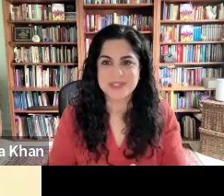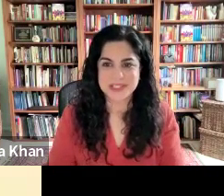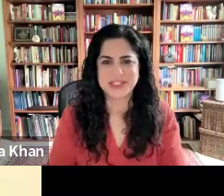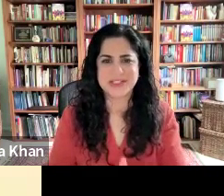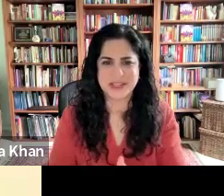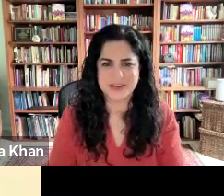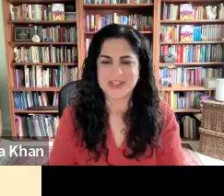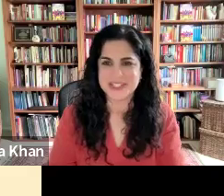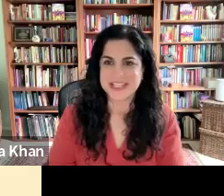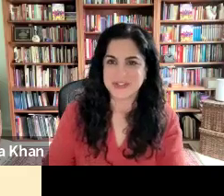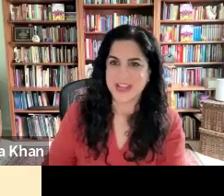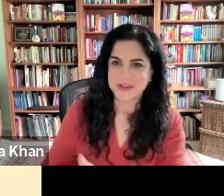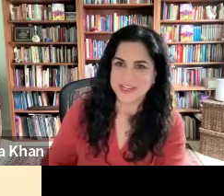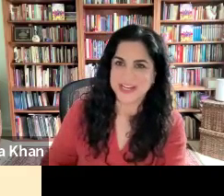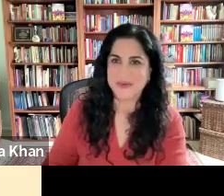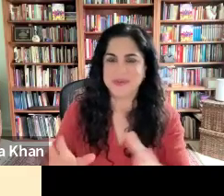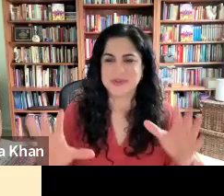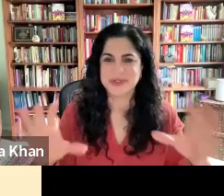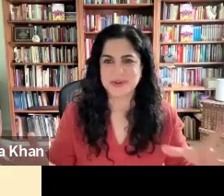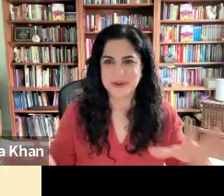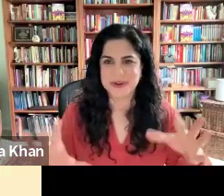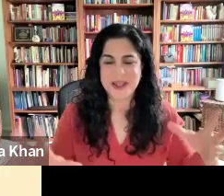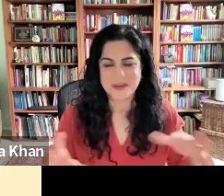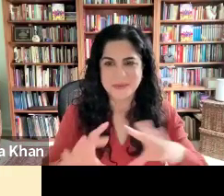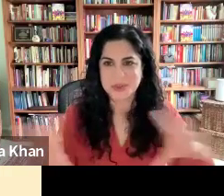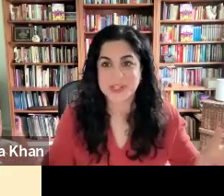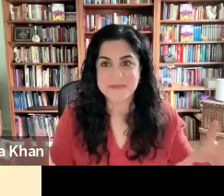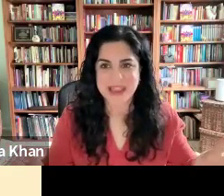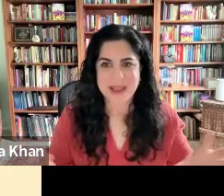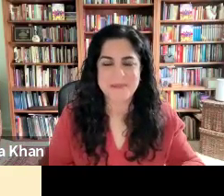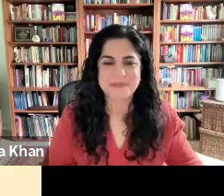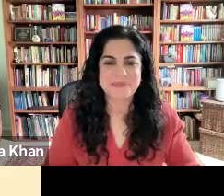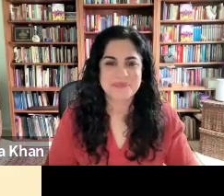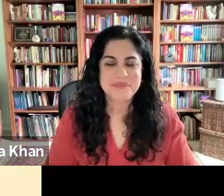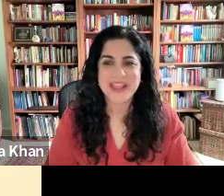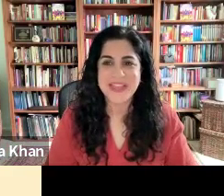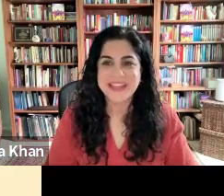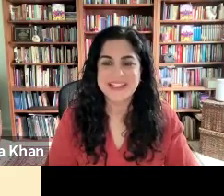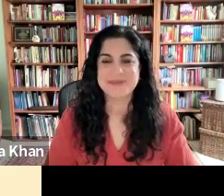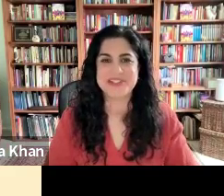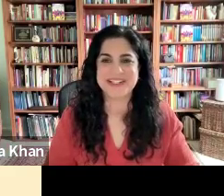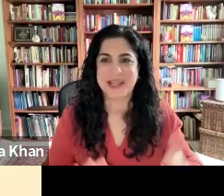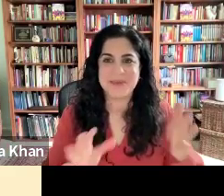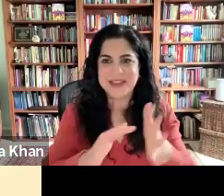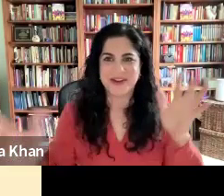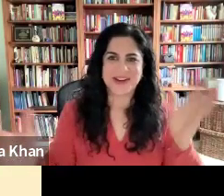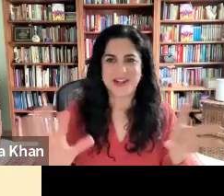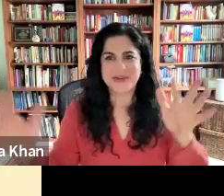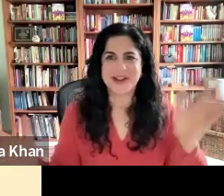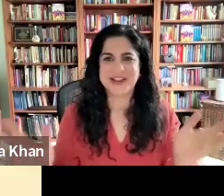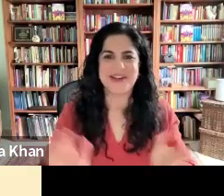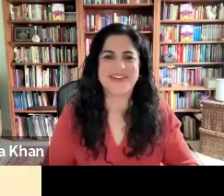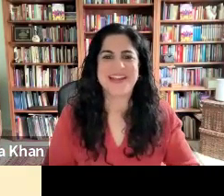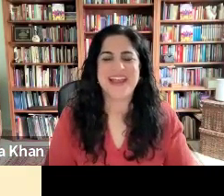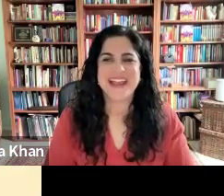Milwaukee Exposition Convention Center and Arena, which was shortened to Mecca." And then he proceeded, like I'm in the art